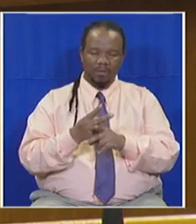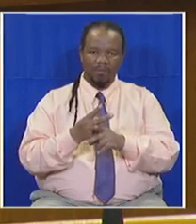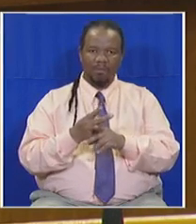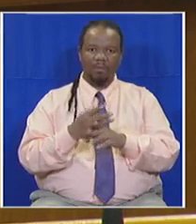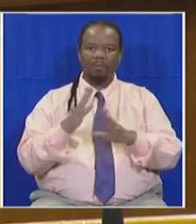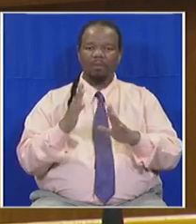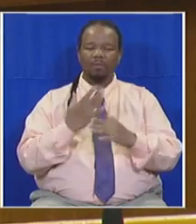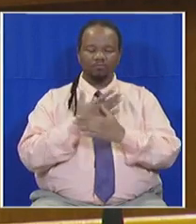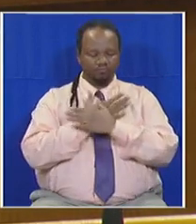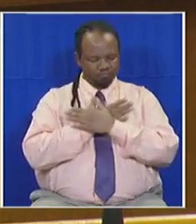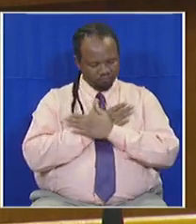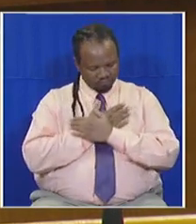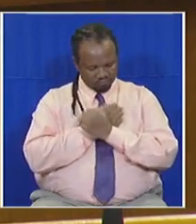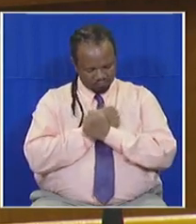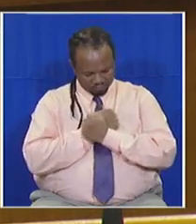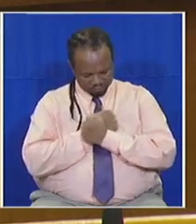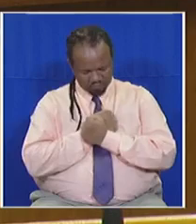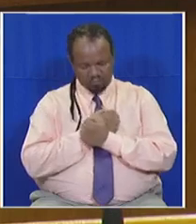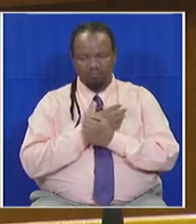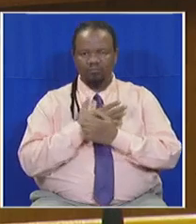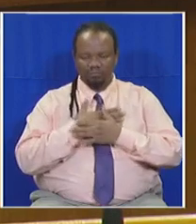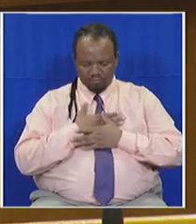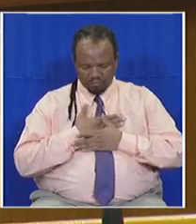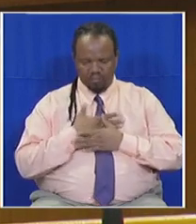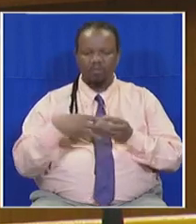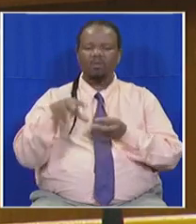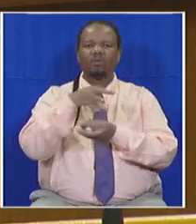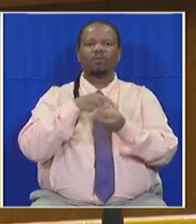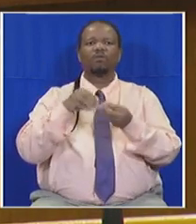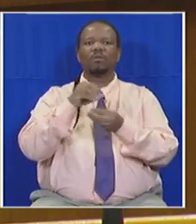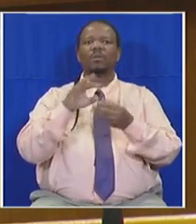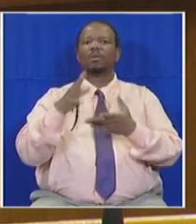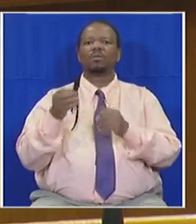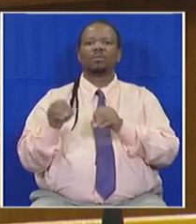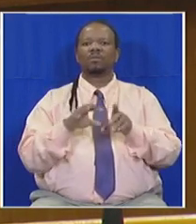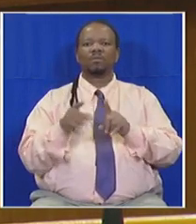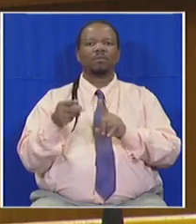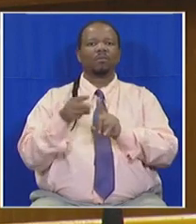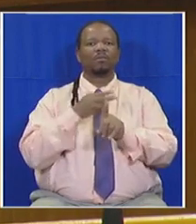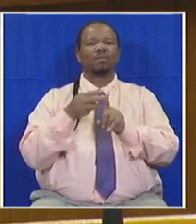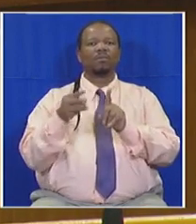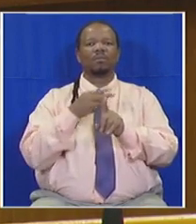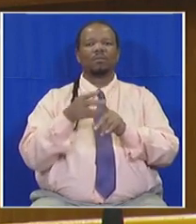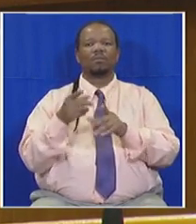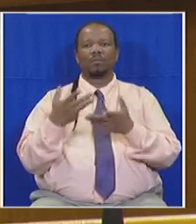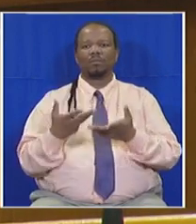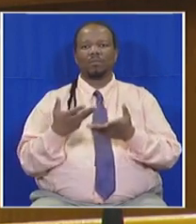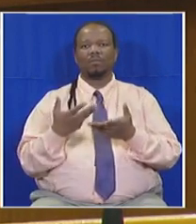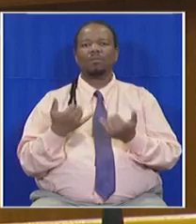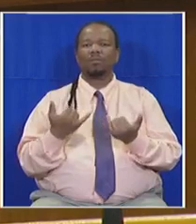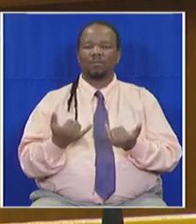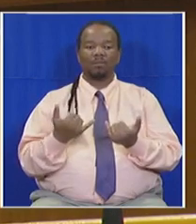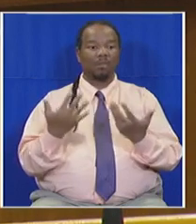families who lost their loved ones as a result of these incidents. It is my honor to present to you the